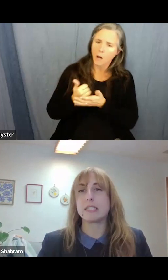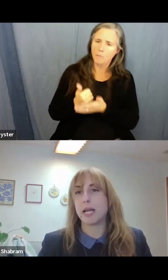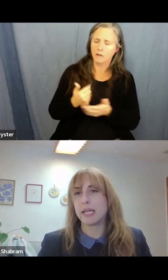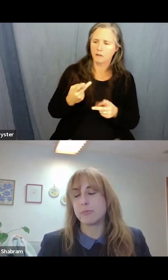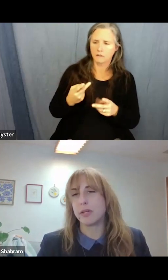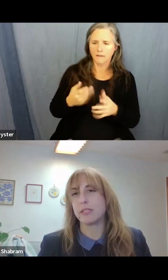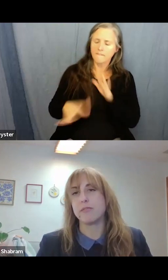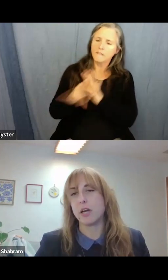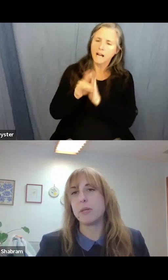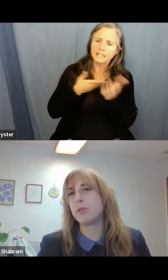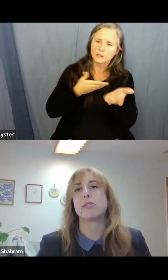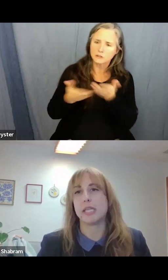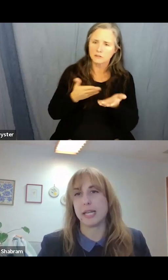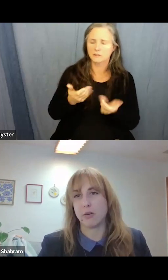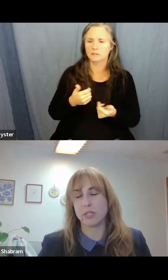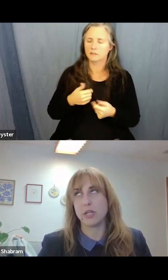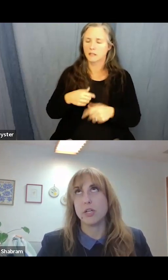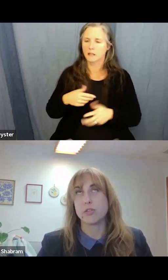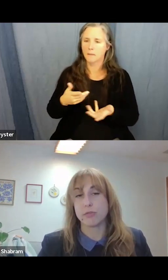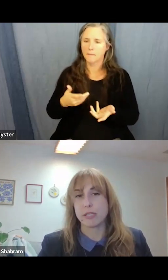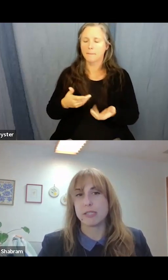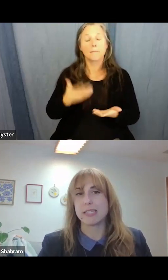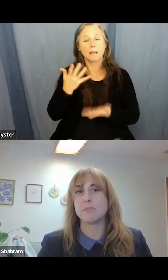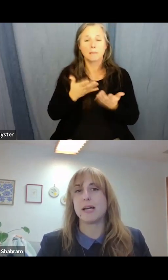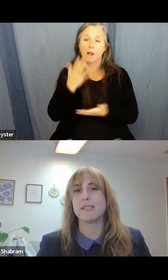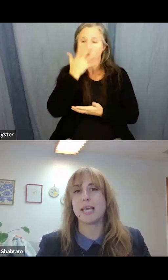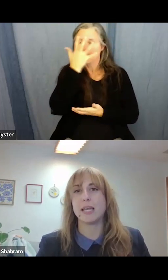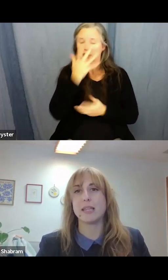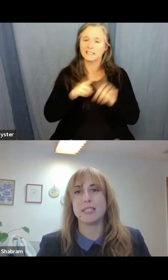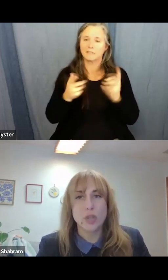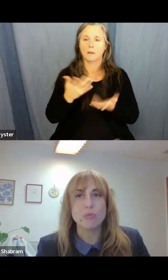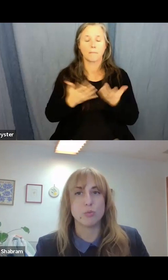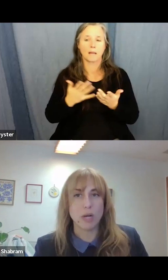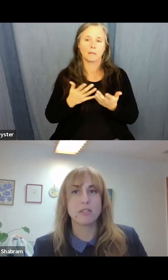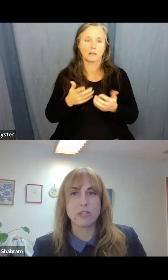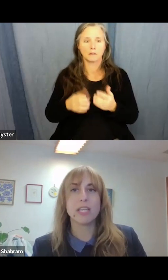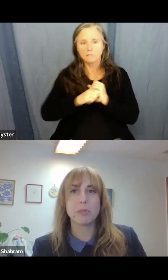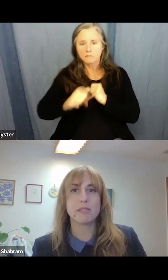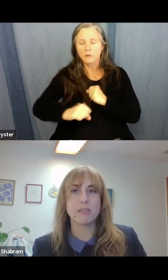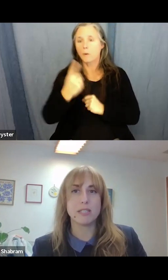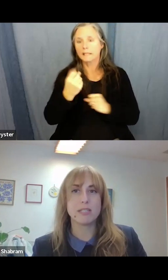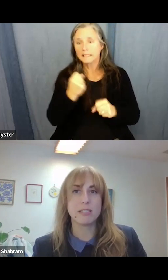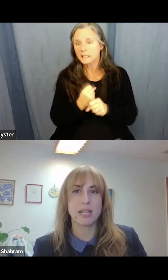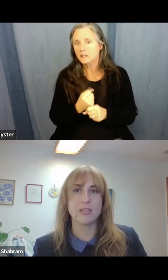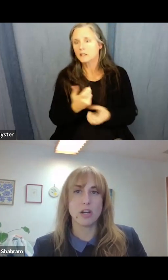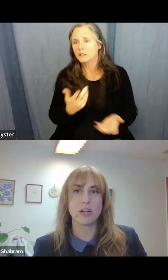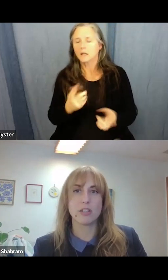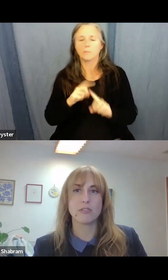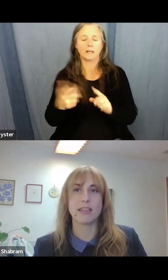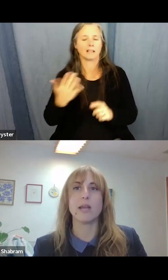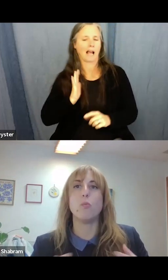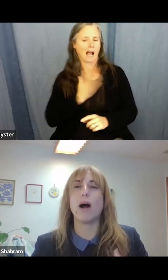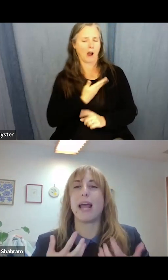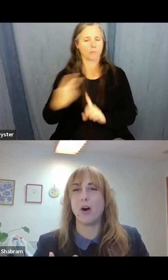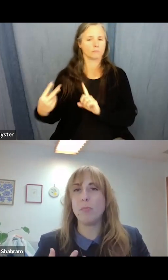that in fact, in my experience, if young people are seeking out services, it's because they don't want to keep a secret any longer,